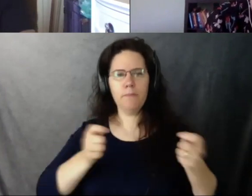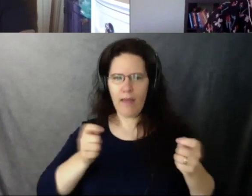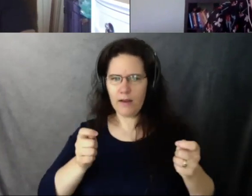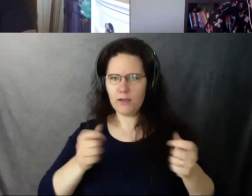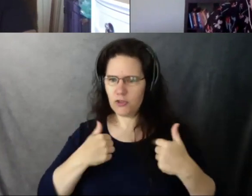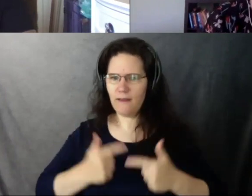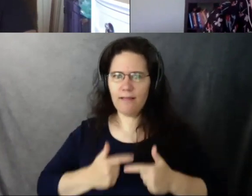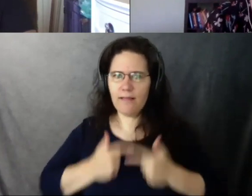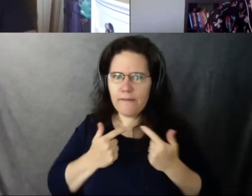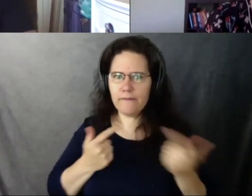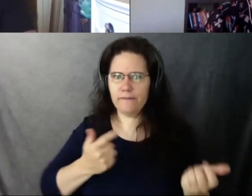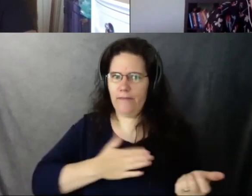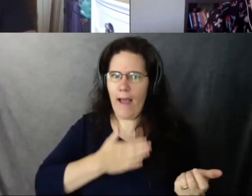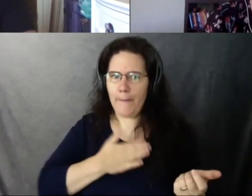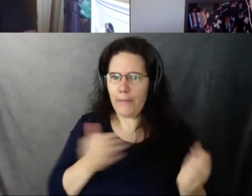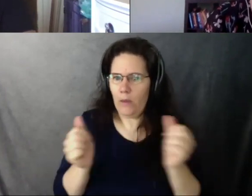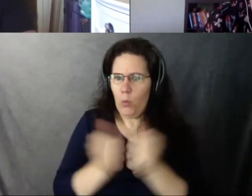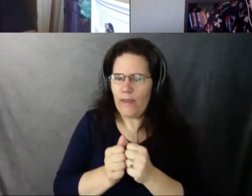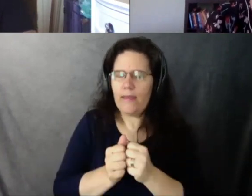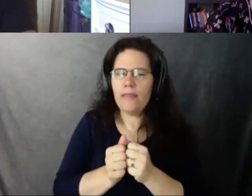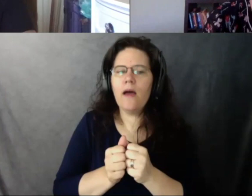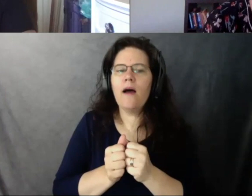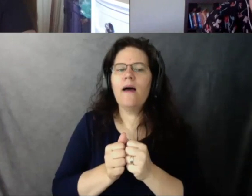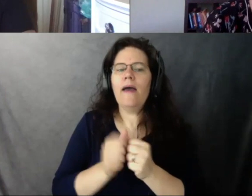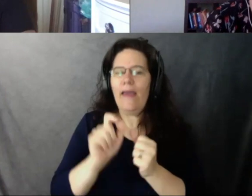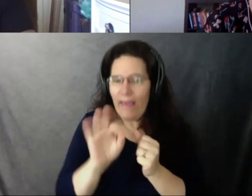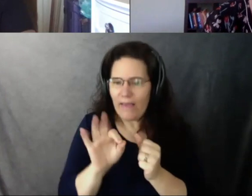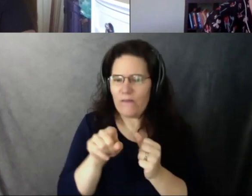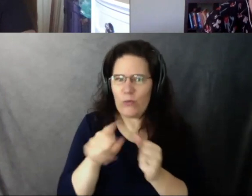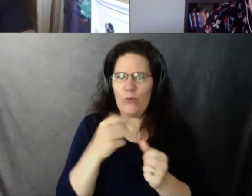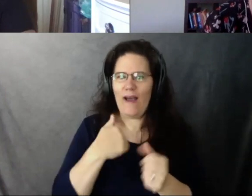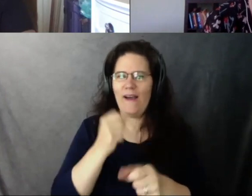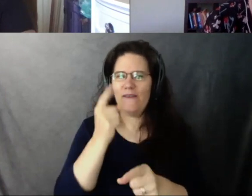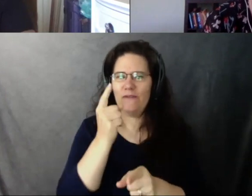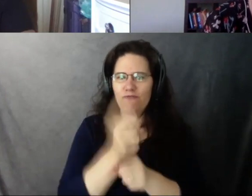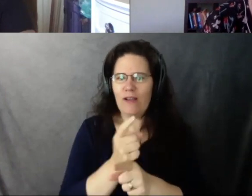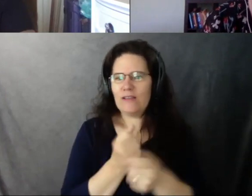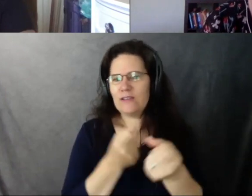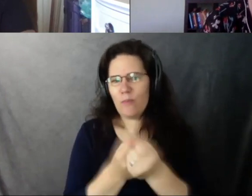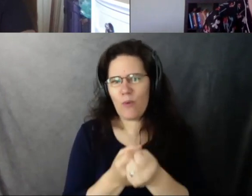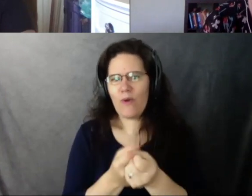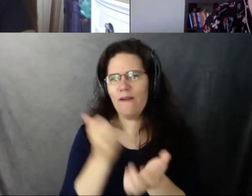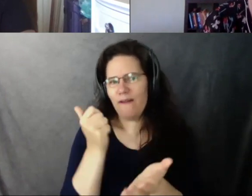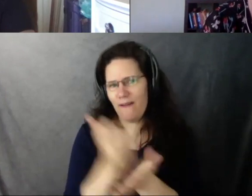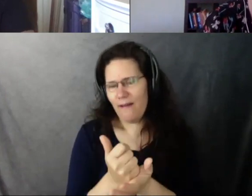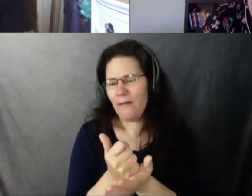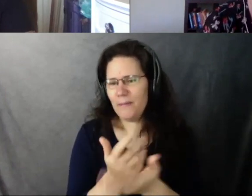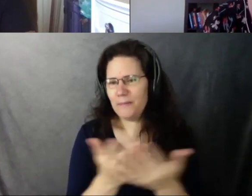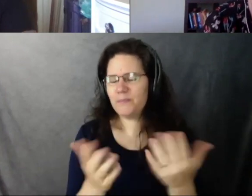with if you seek out the right support and help. And it's really about just